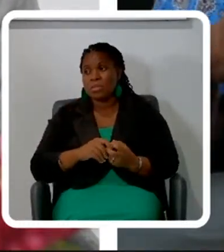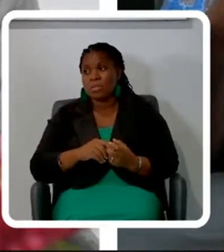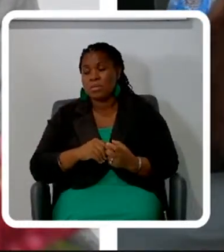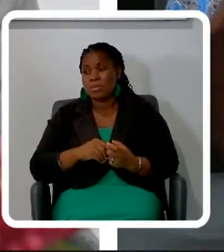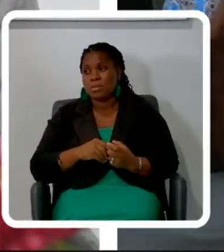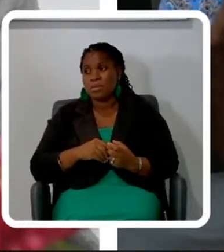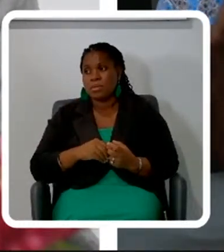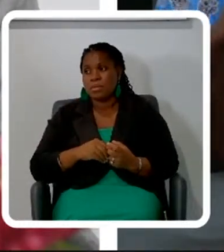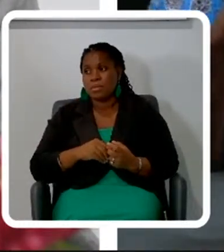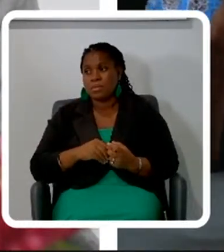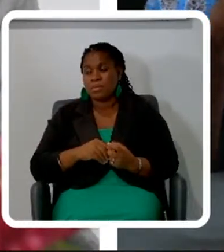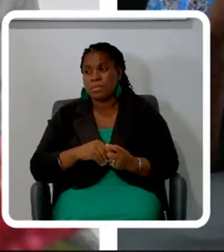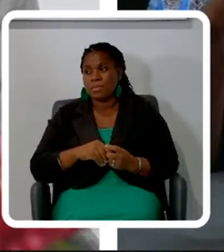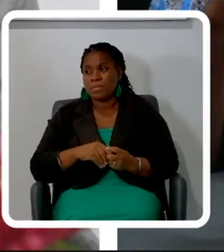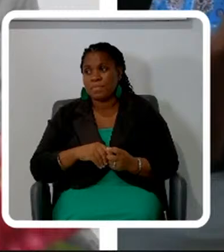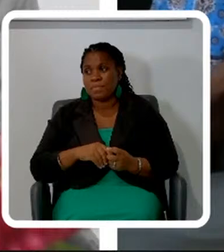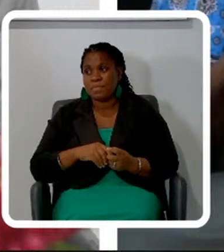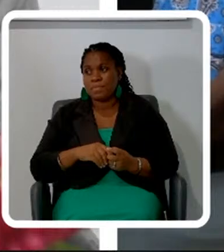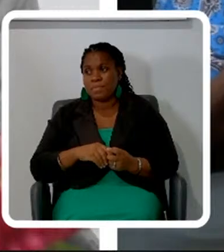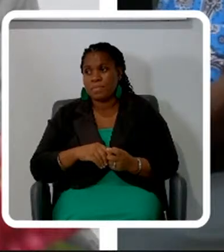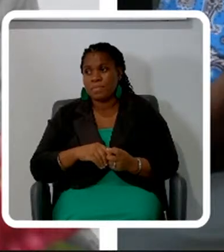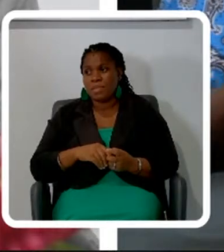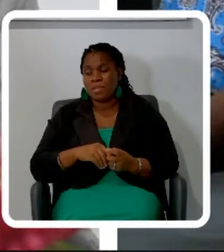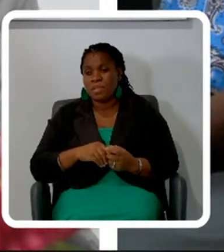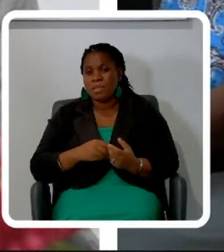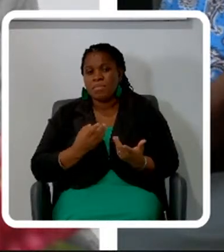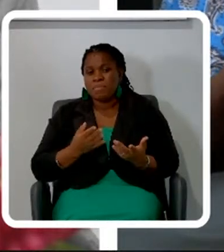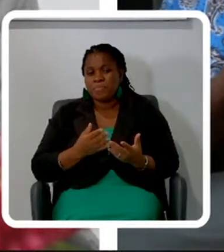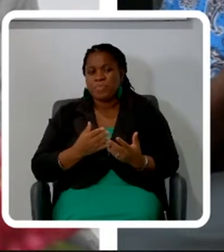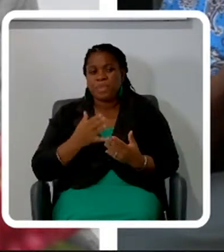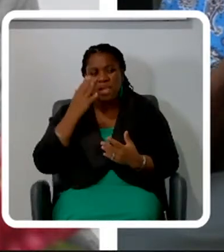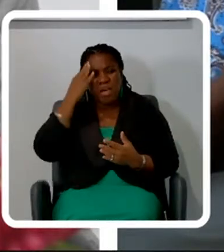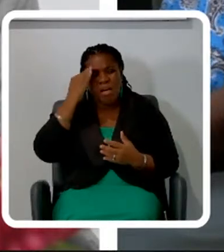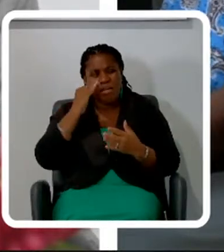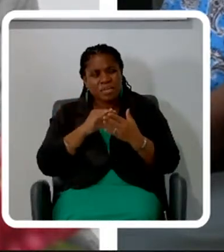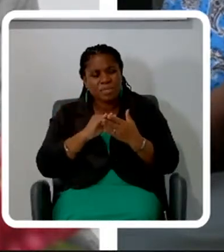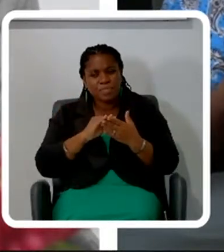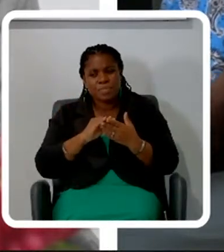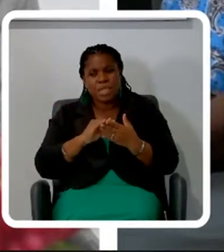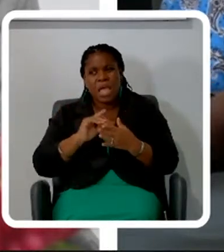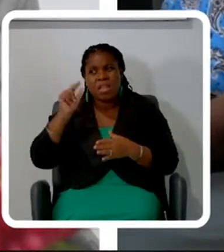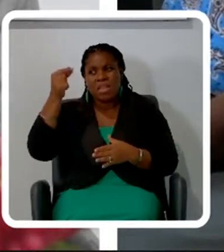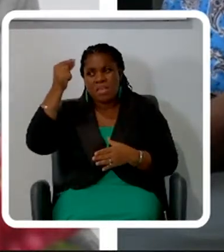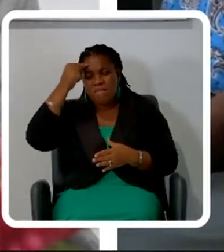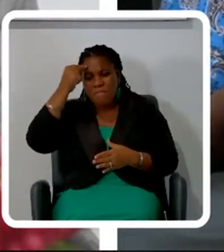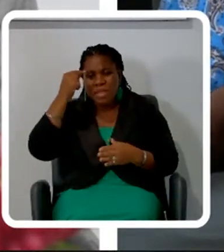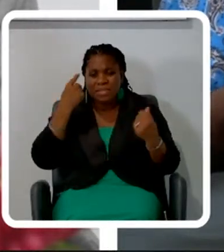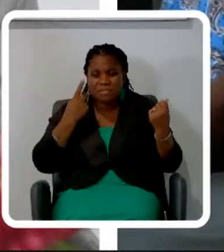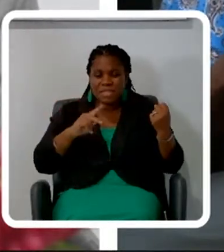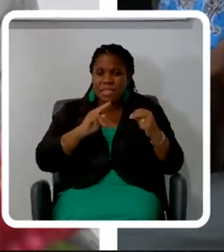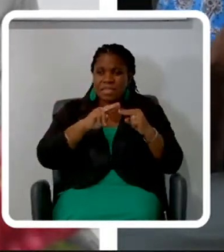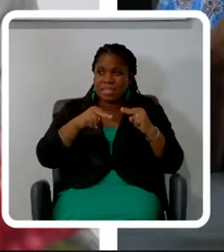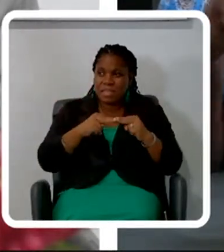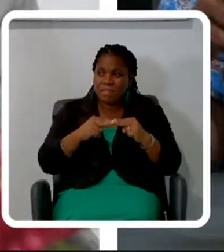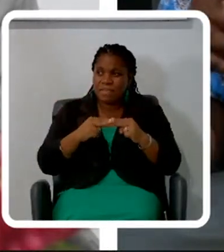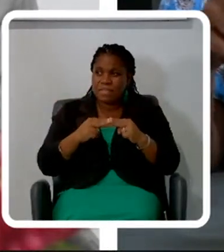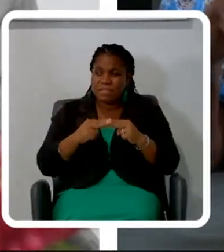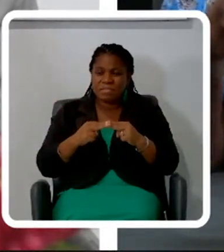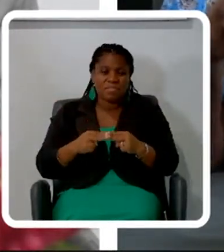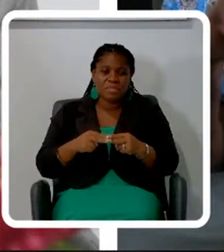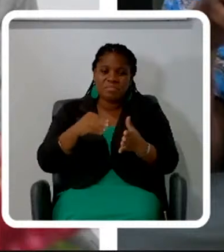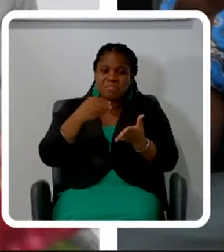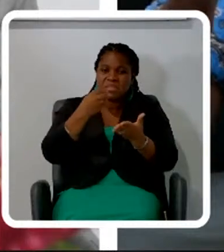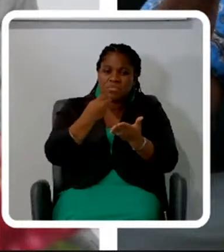because the government of St. Kitts and Nevis has invested so much money through these